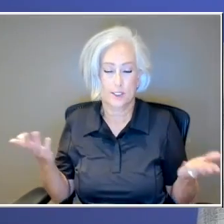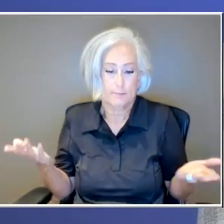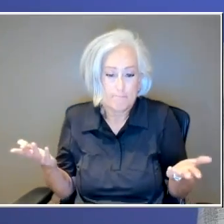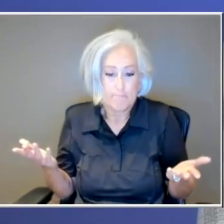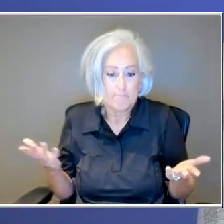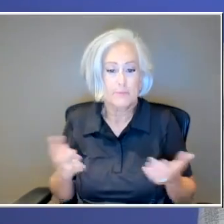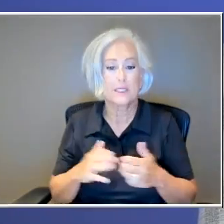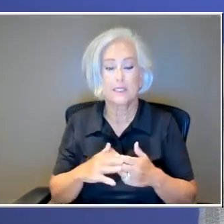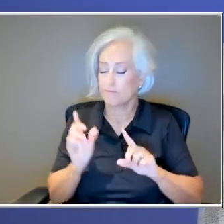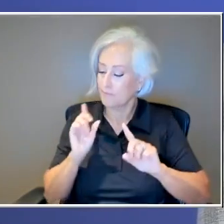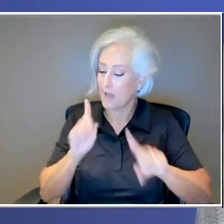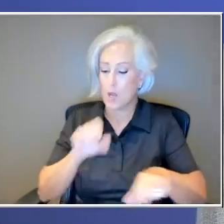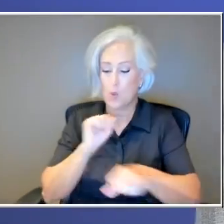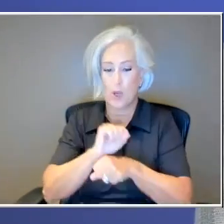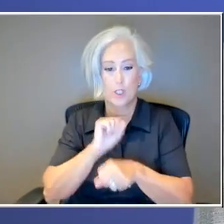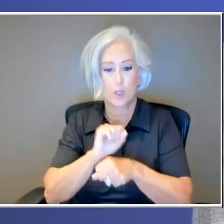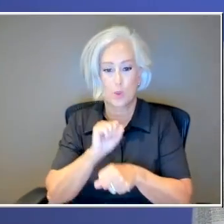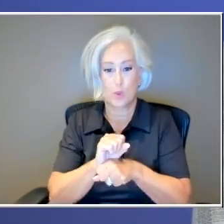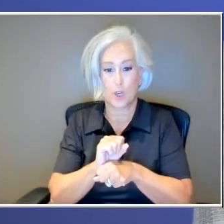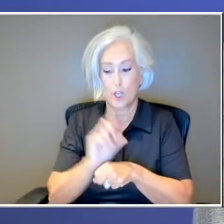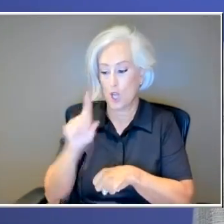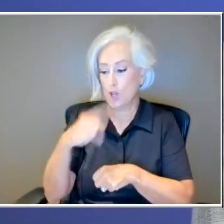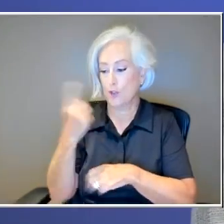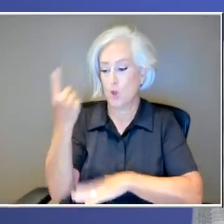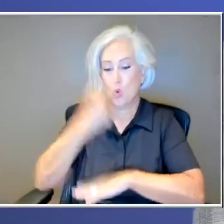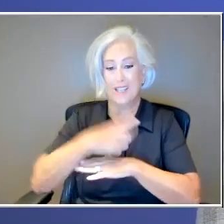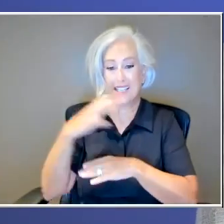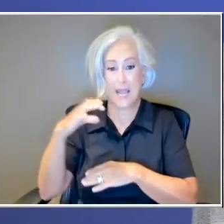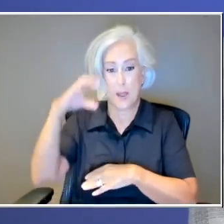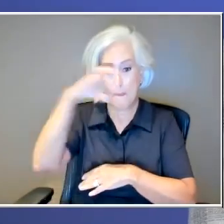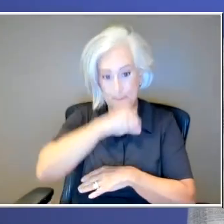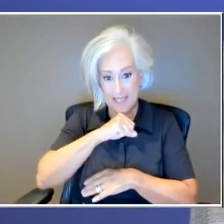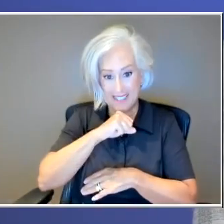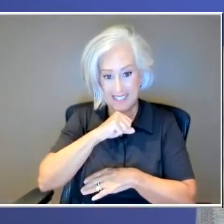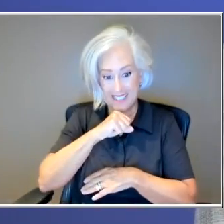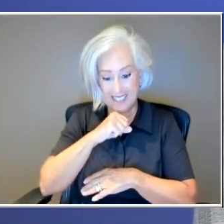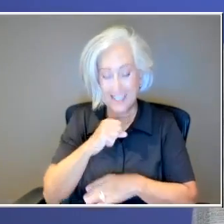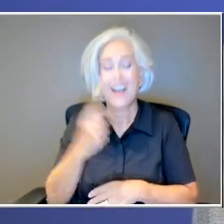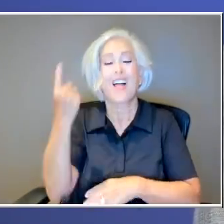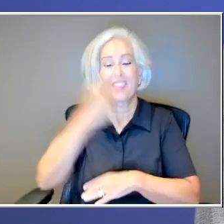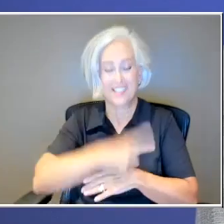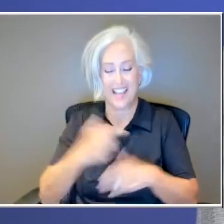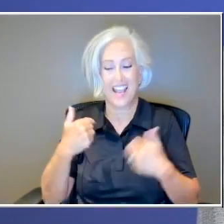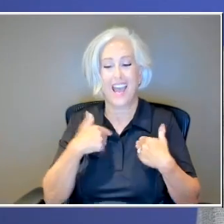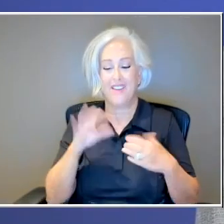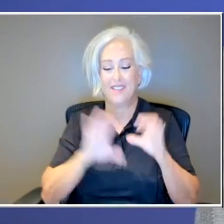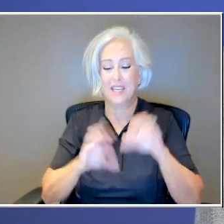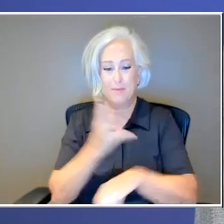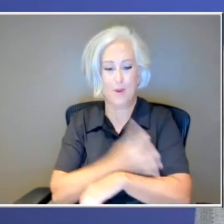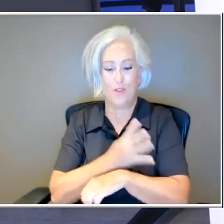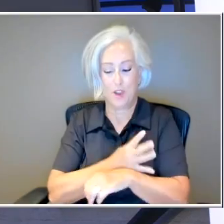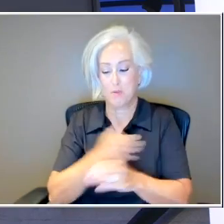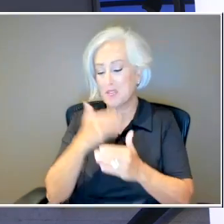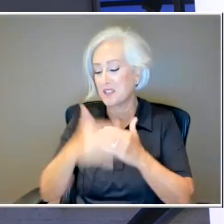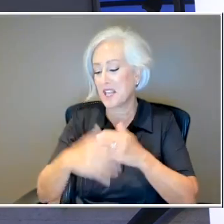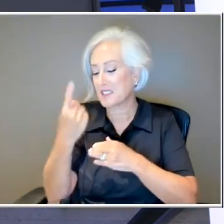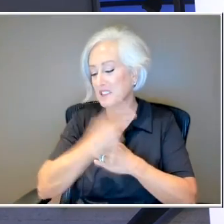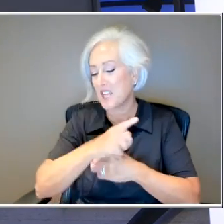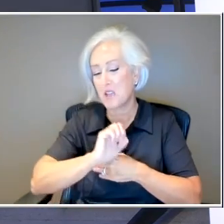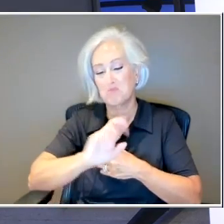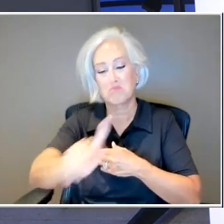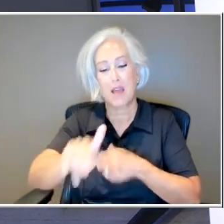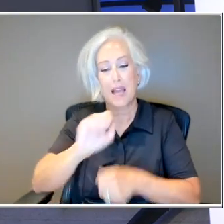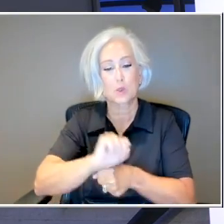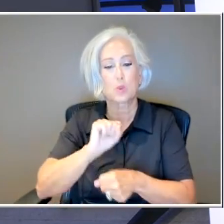work. The days I missed were just the chemo days. I'd go back the next day. Good for you. So what was it like talking with your grandson about this? What were